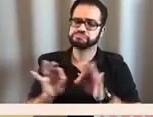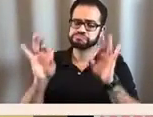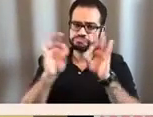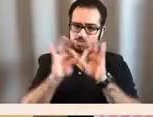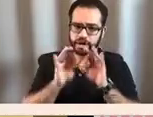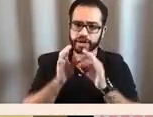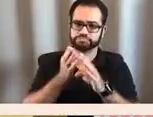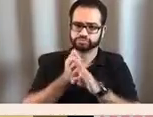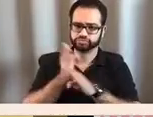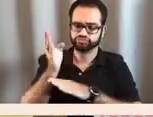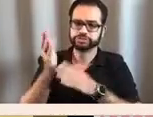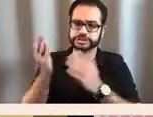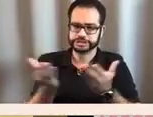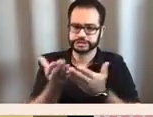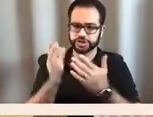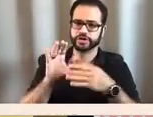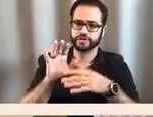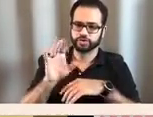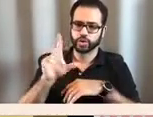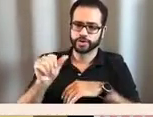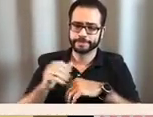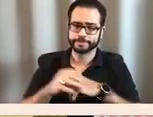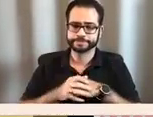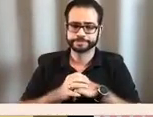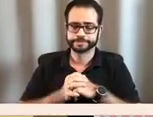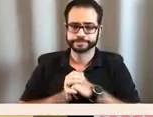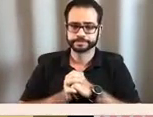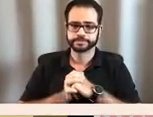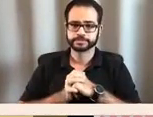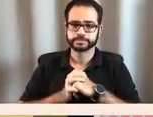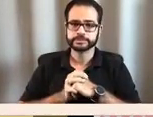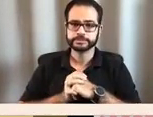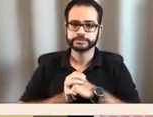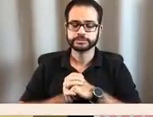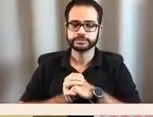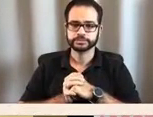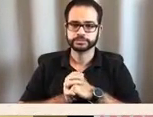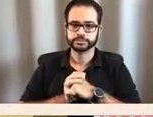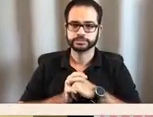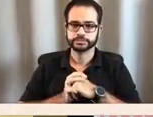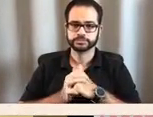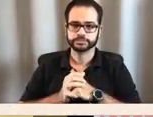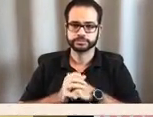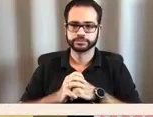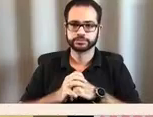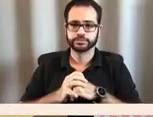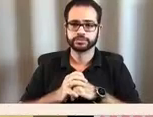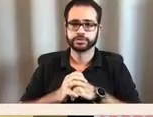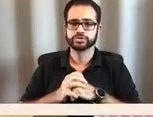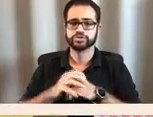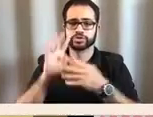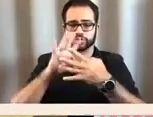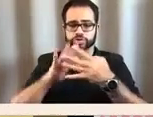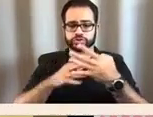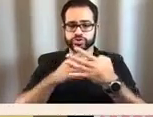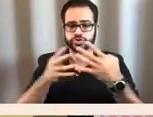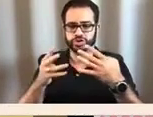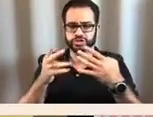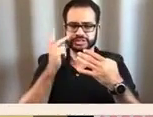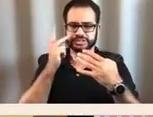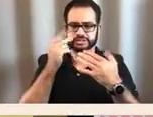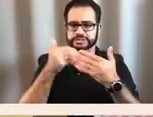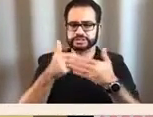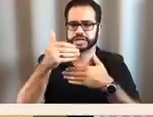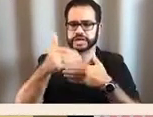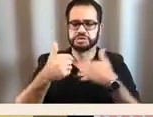industry in the state of Florida. So the charts that you'll be looking at next, I